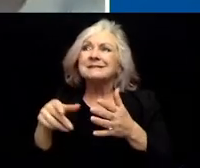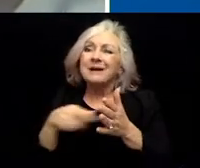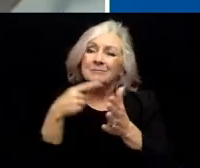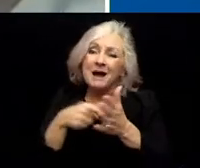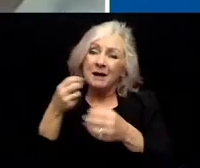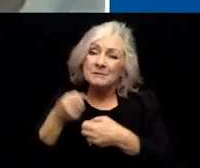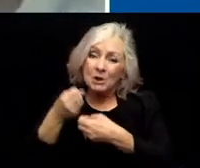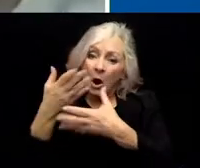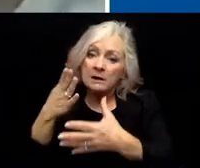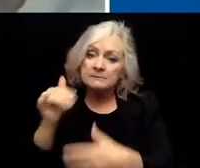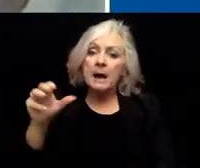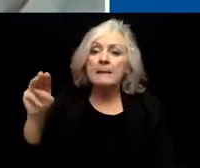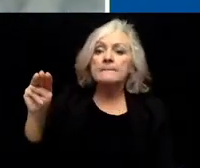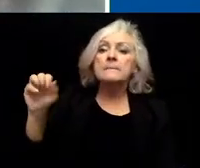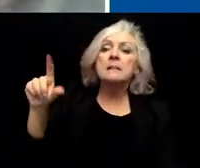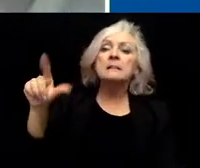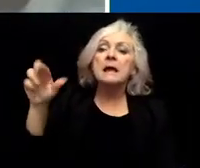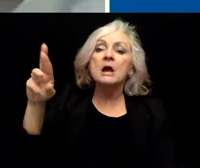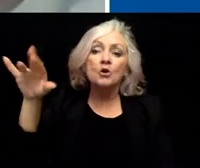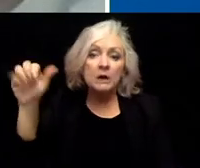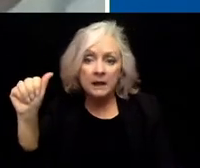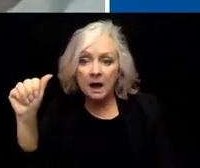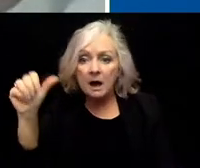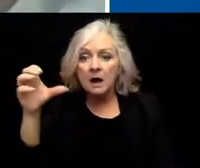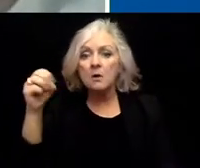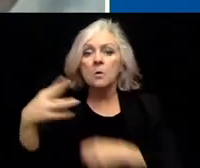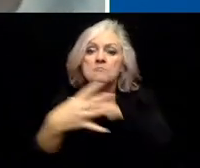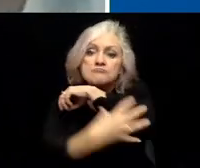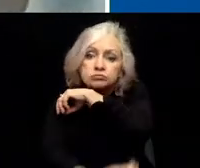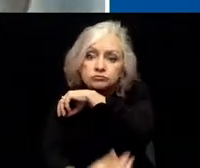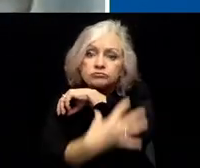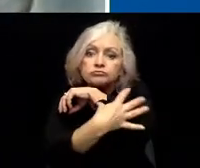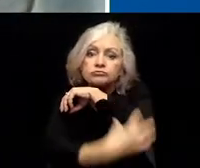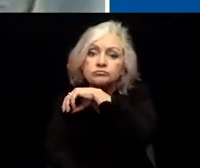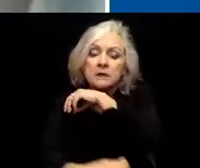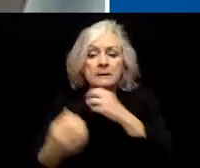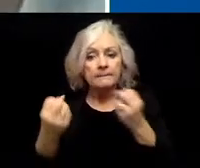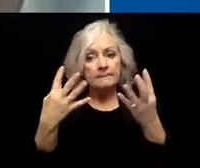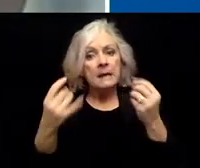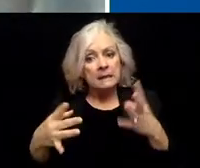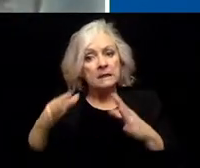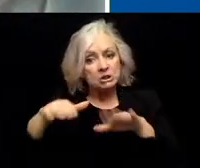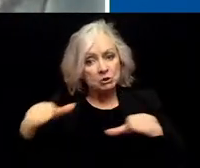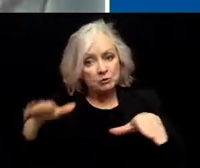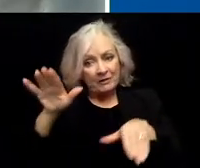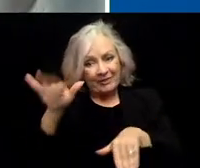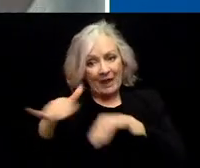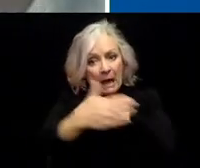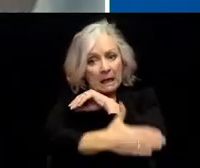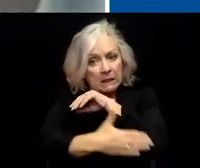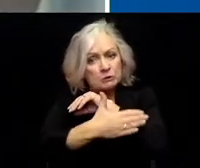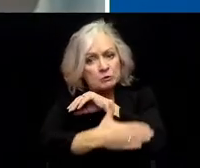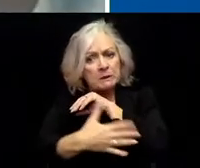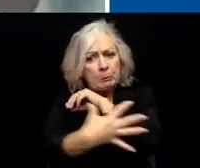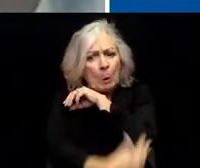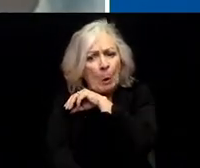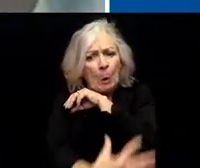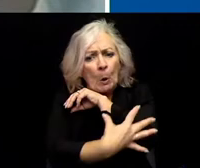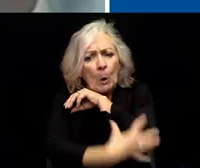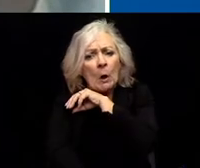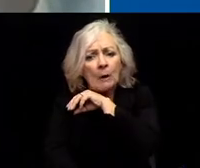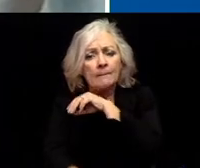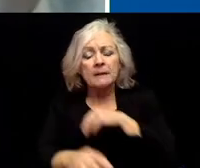extreme forms of deprivation and so on. And so you found a lot of kids in this country, which is one of the poorest in the world. But here's a curious